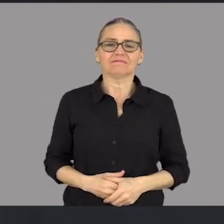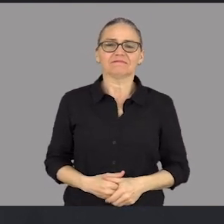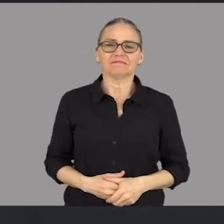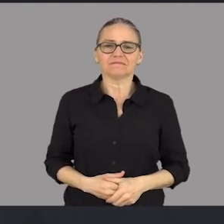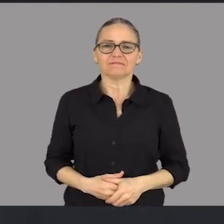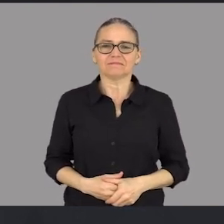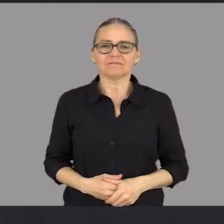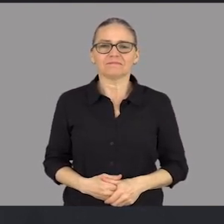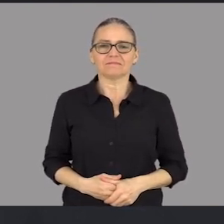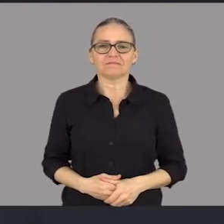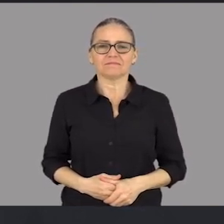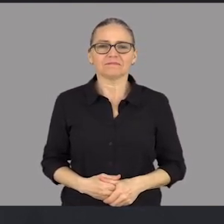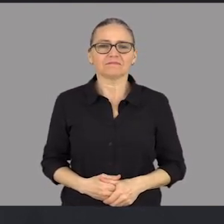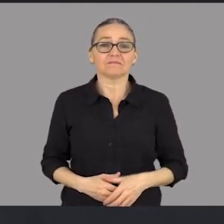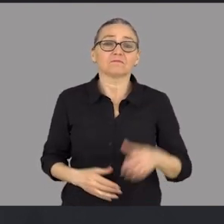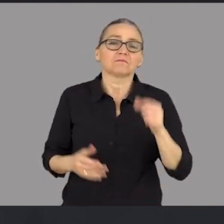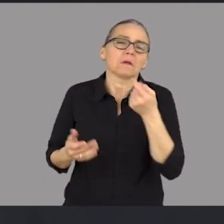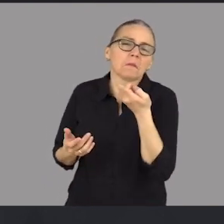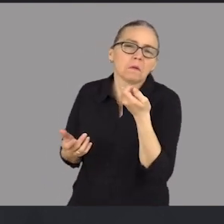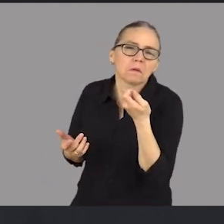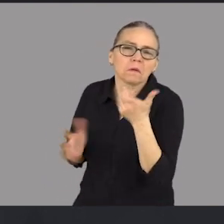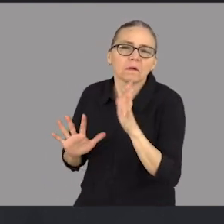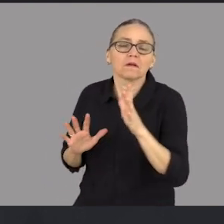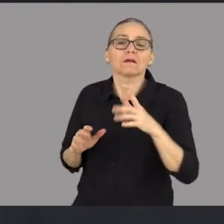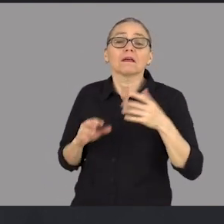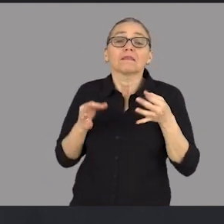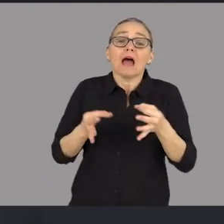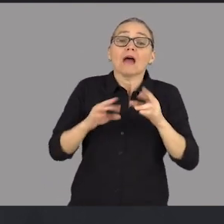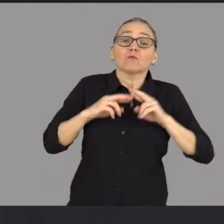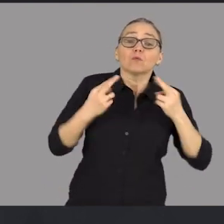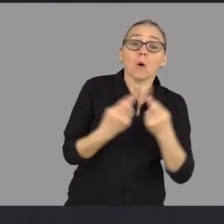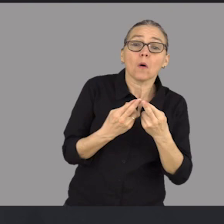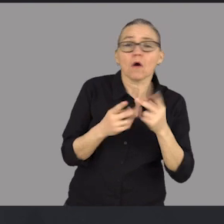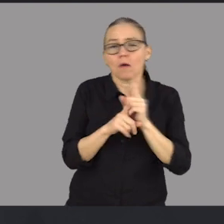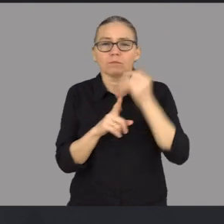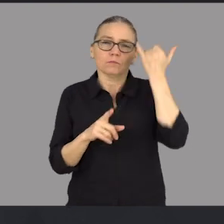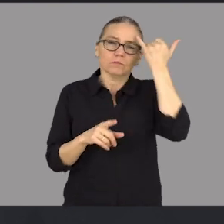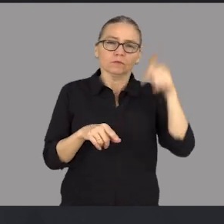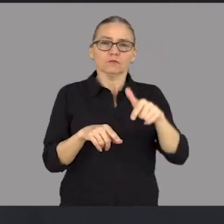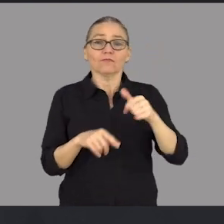Dave, do you share your success with other franchise stores across Canada?